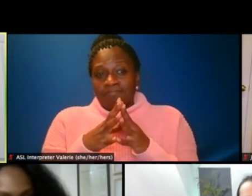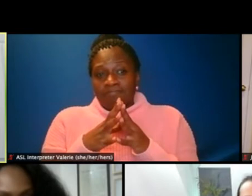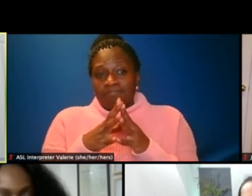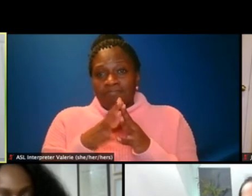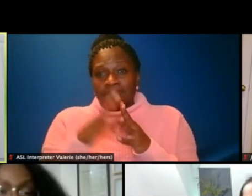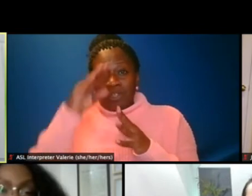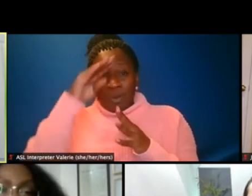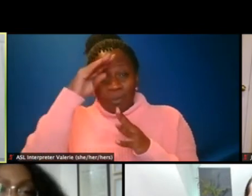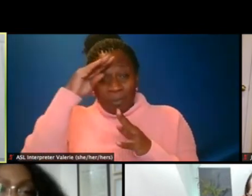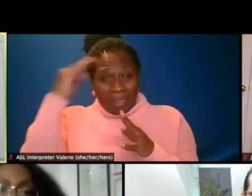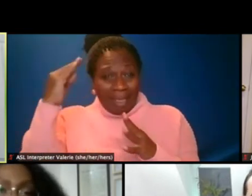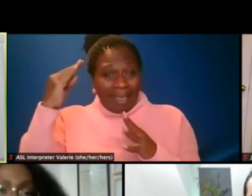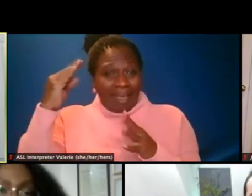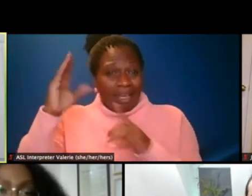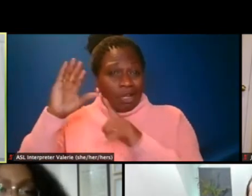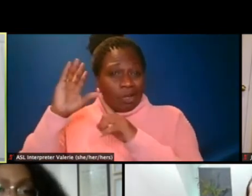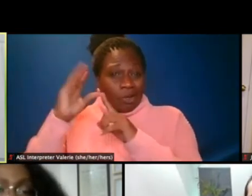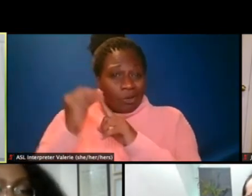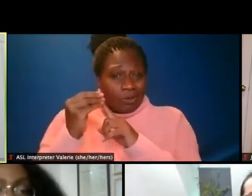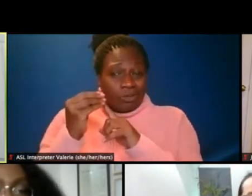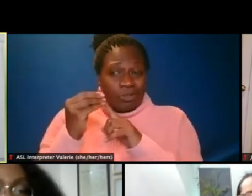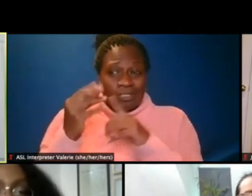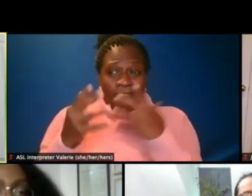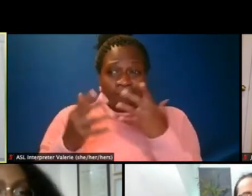Black cultures,